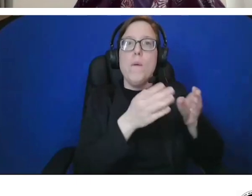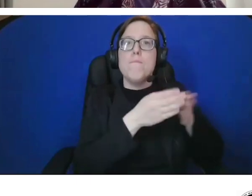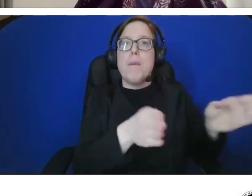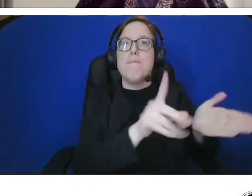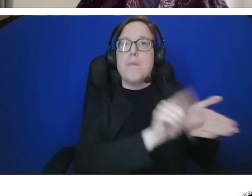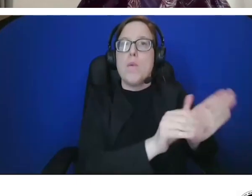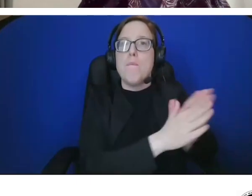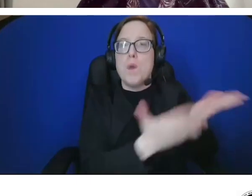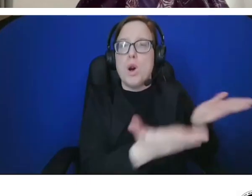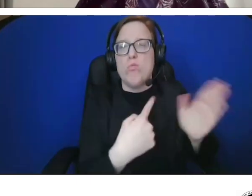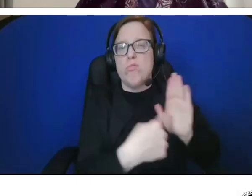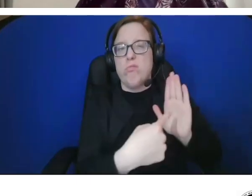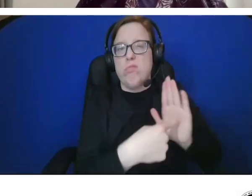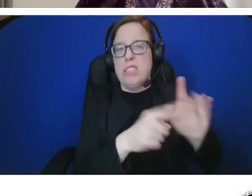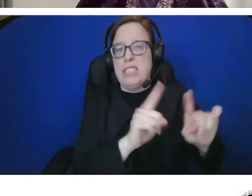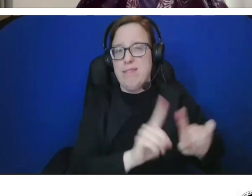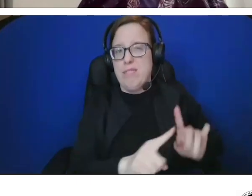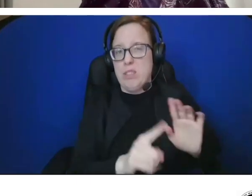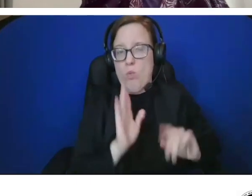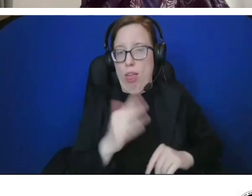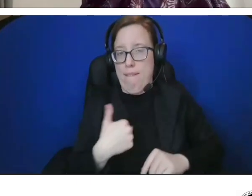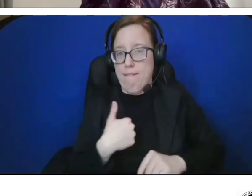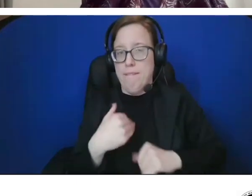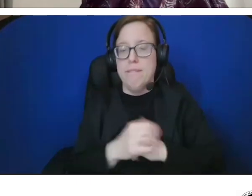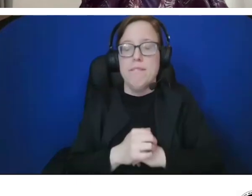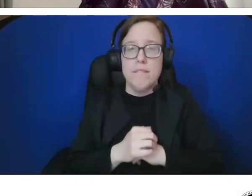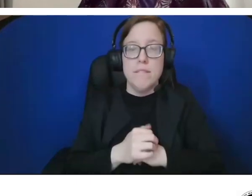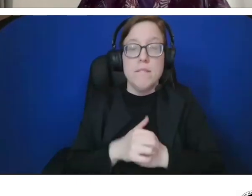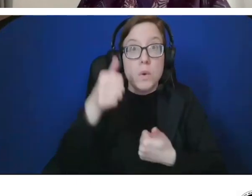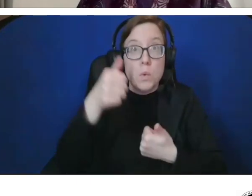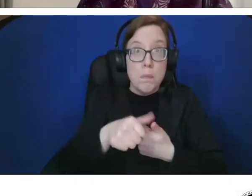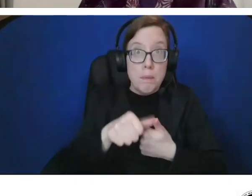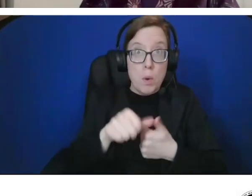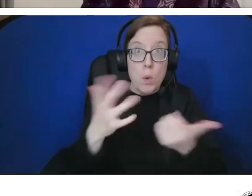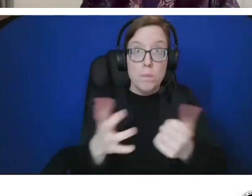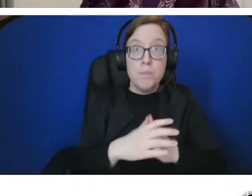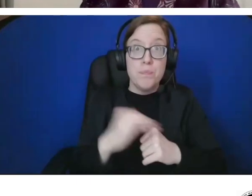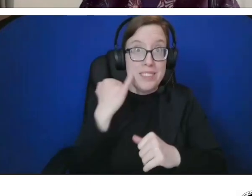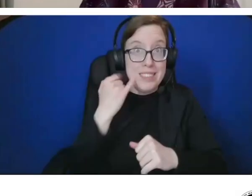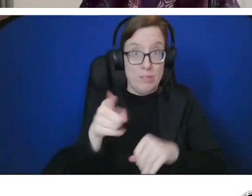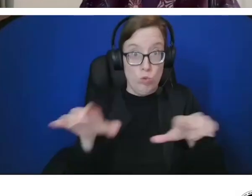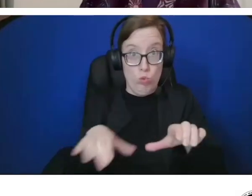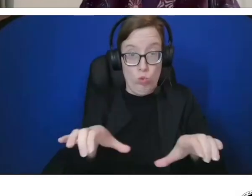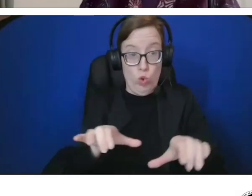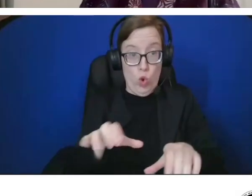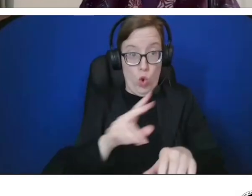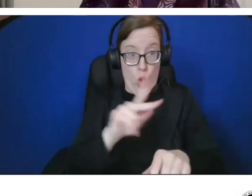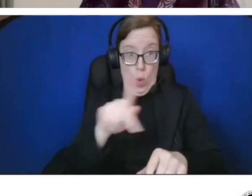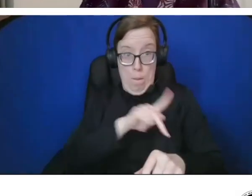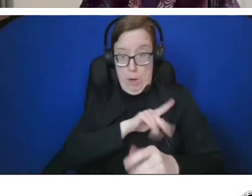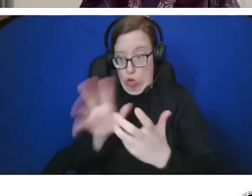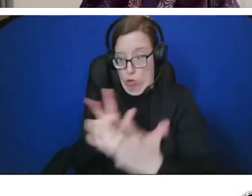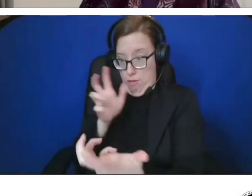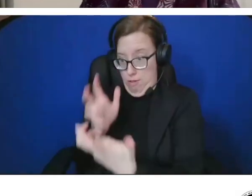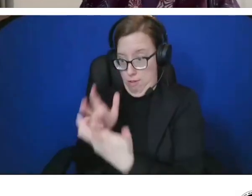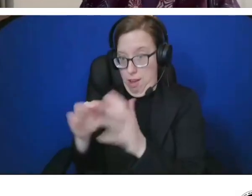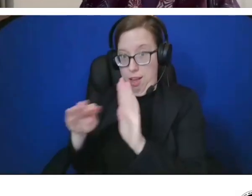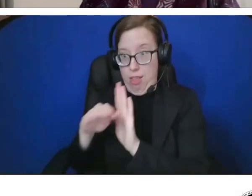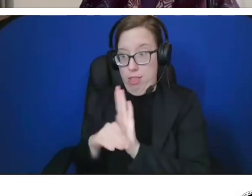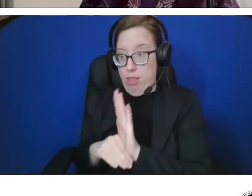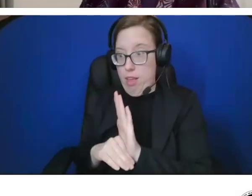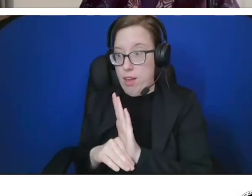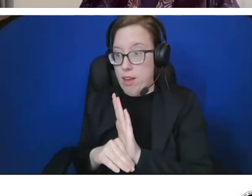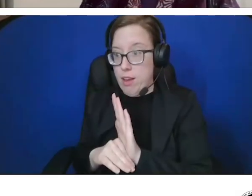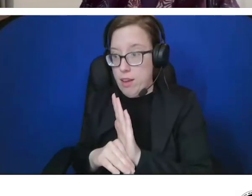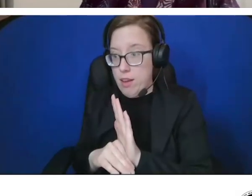a published book, and I'll show you some examples. So remember that if you're doing a personalized lesson, it's best